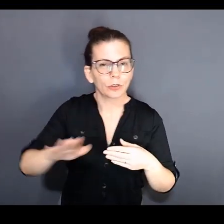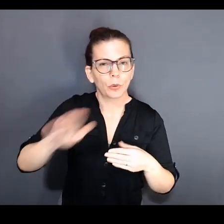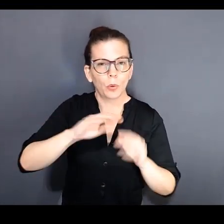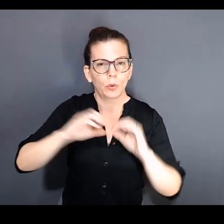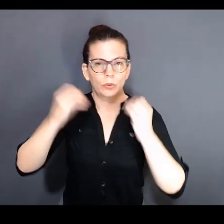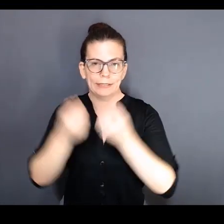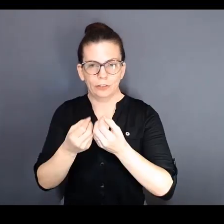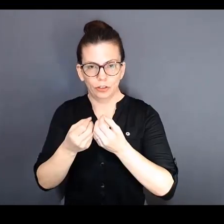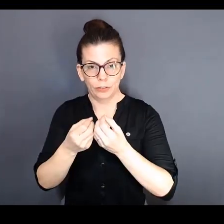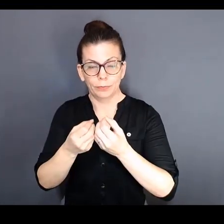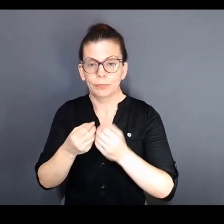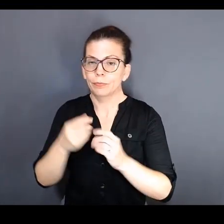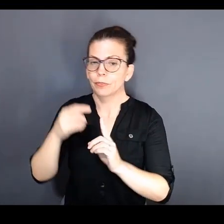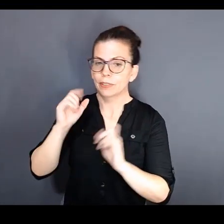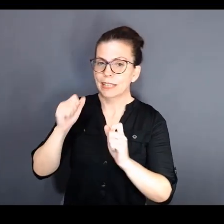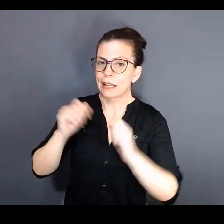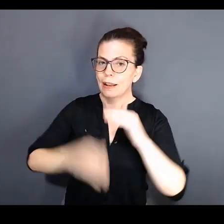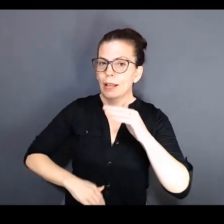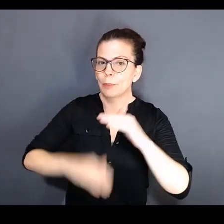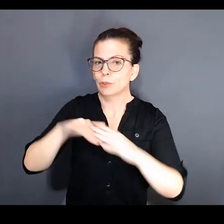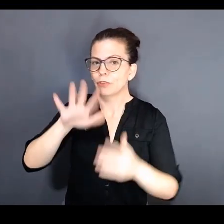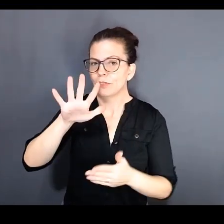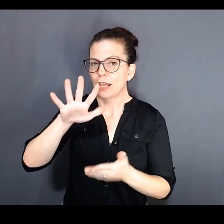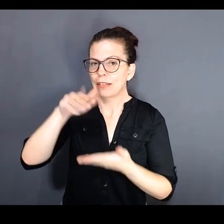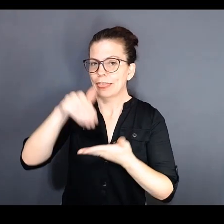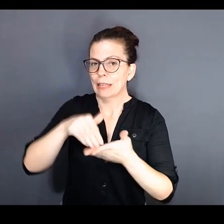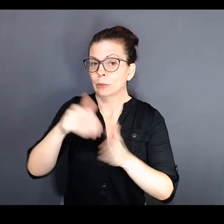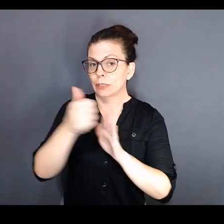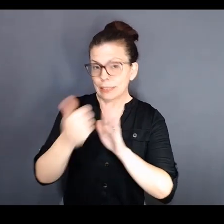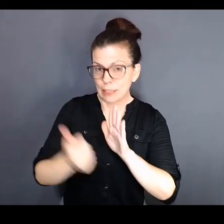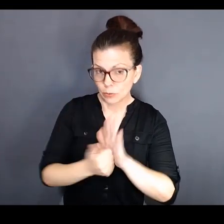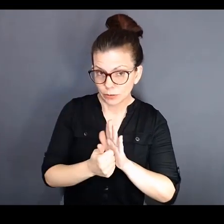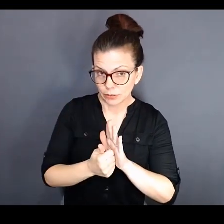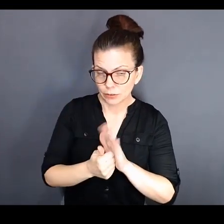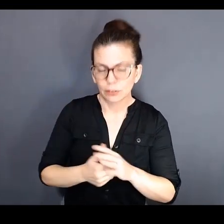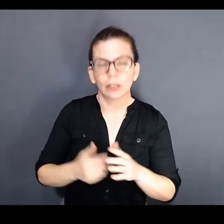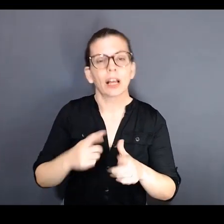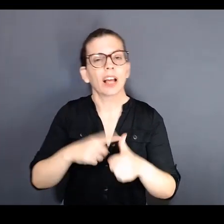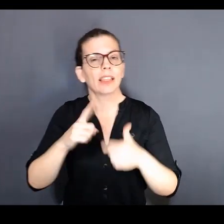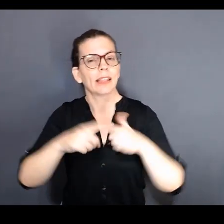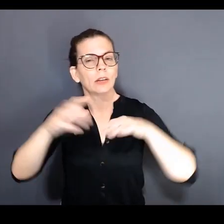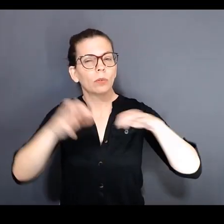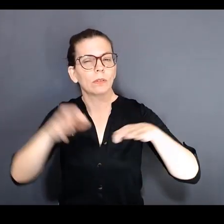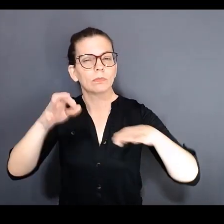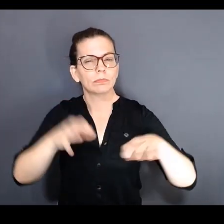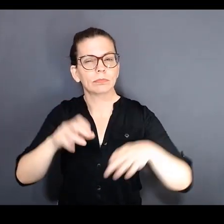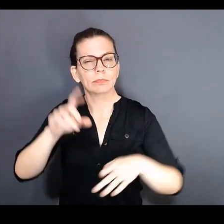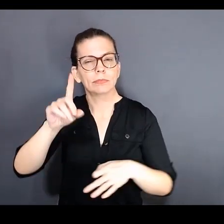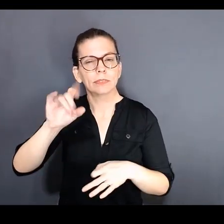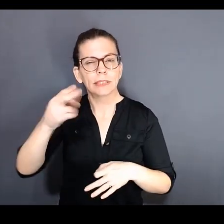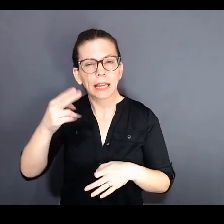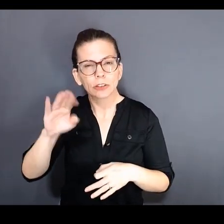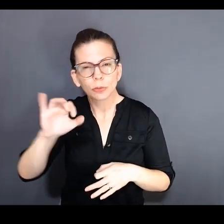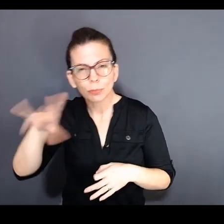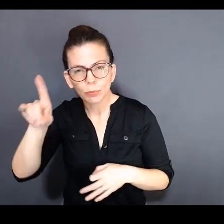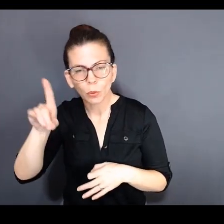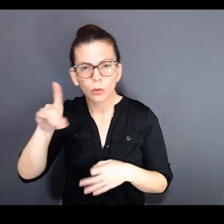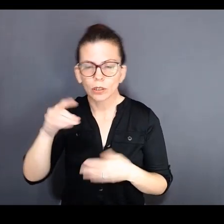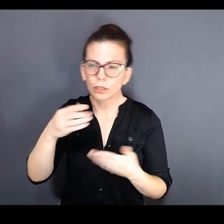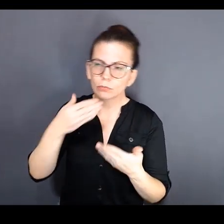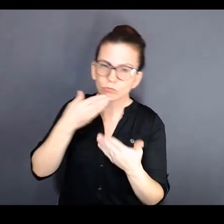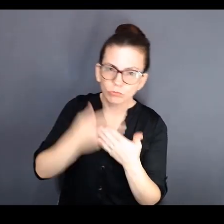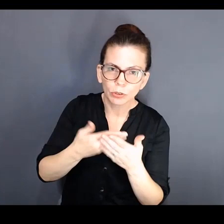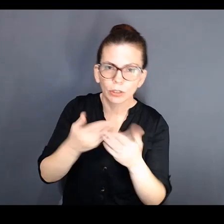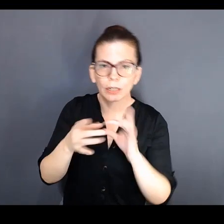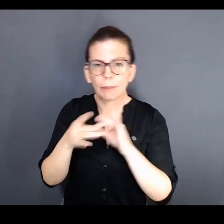enable Inspector for your whole organization, which could have up to 5,000 accounts. And then kind of walk you through the dashboard